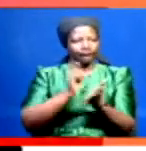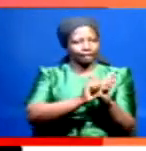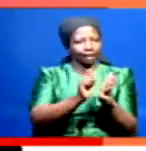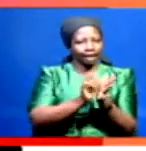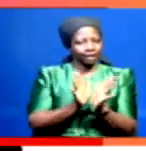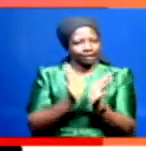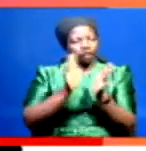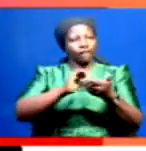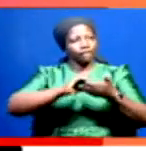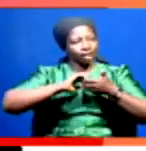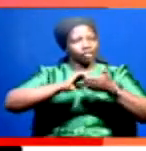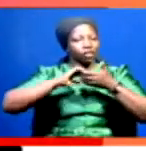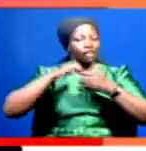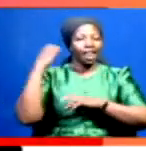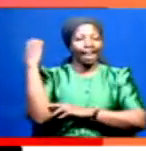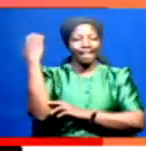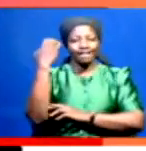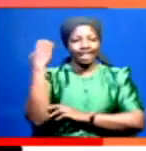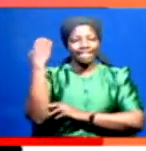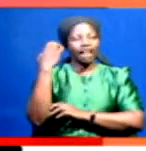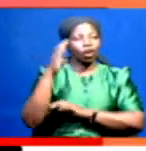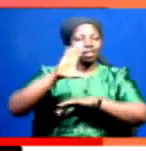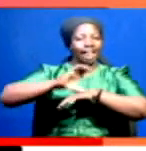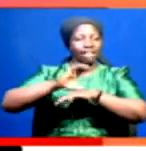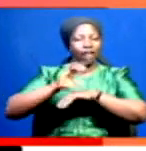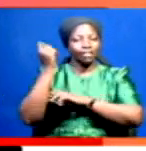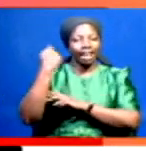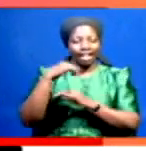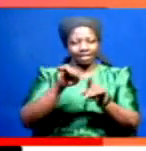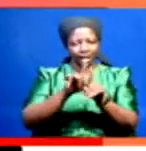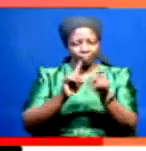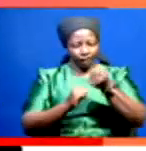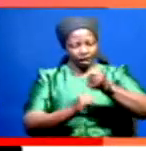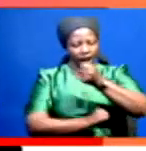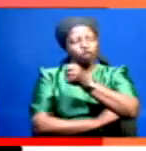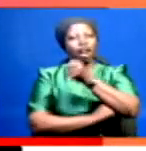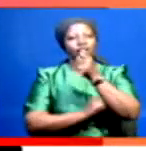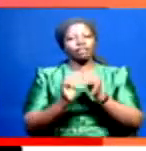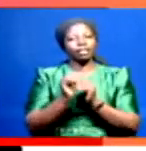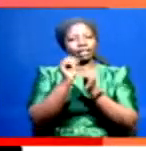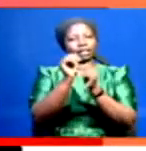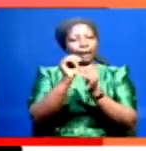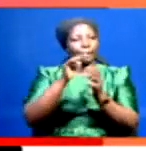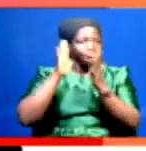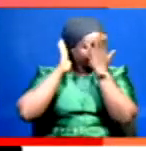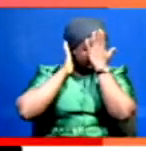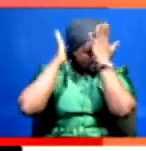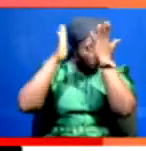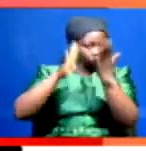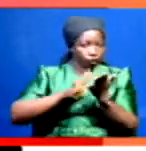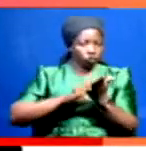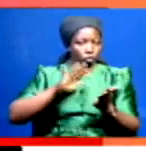Federation of Evangelical Churches of Kenya and also the founder and the presiding Bishop of Glory Outreach Assembly.